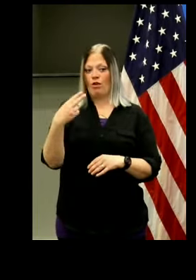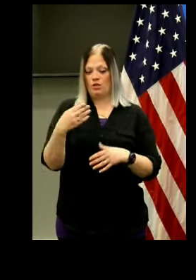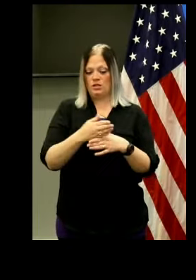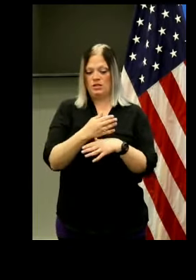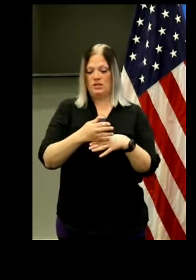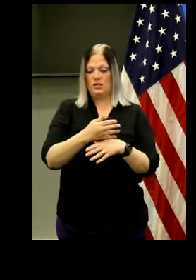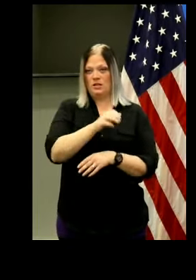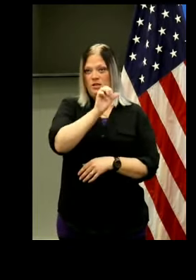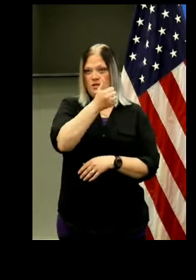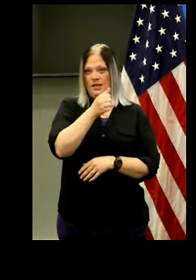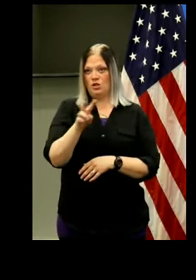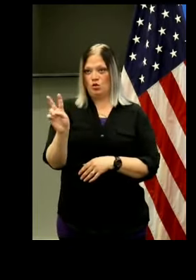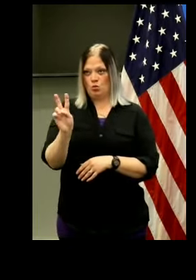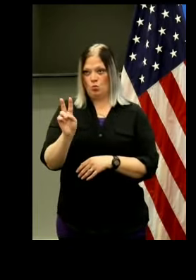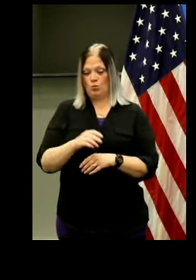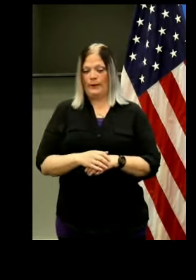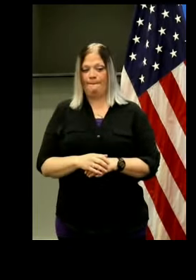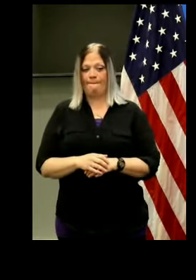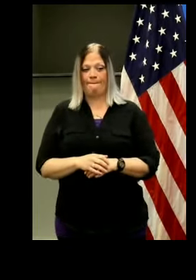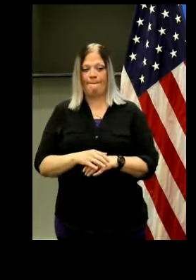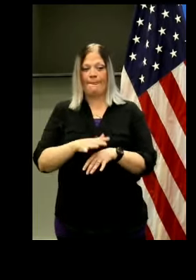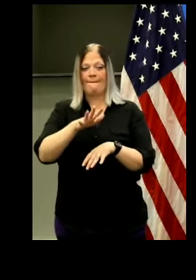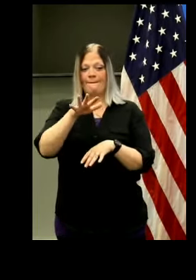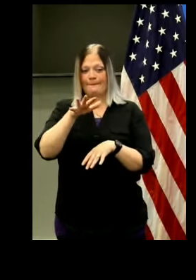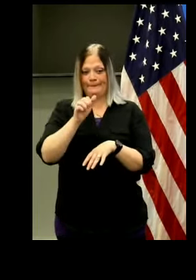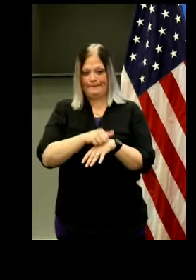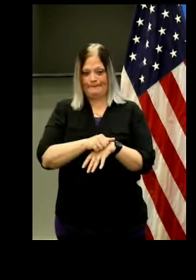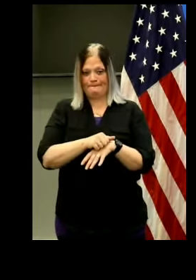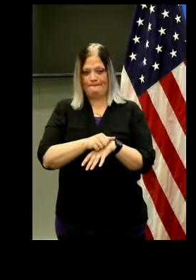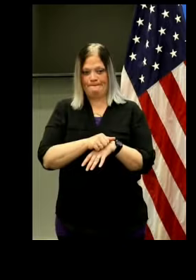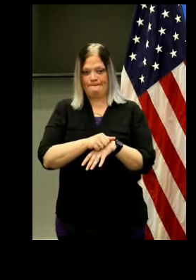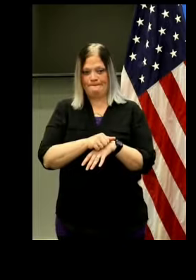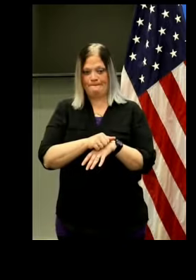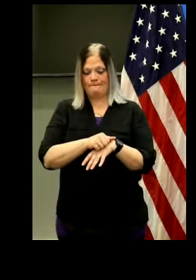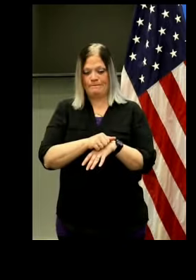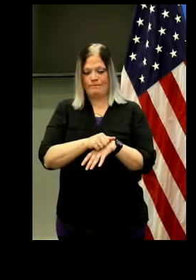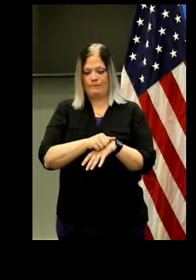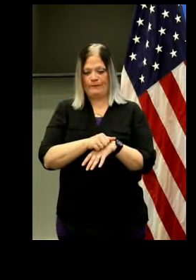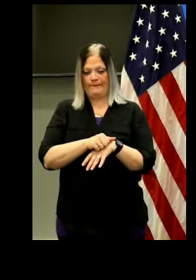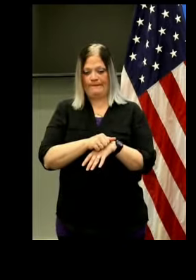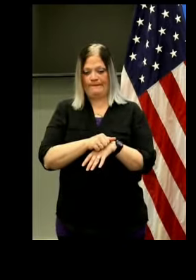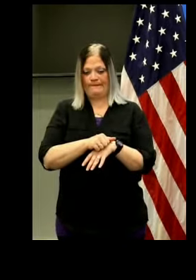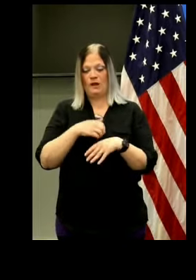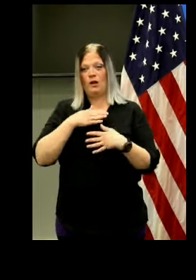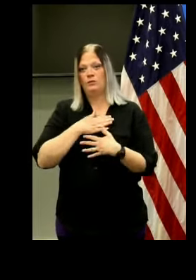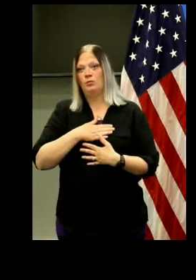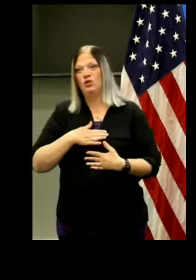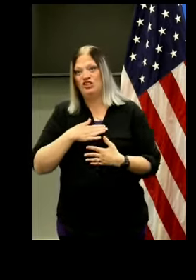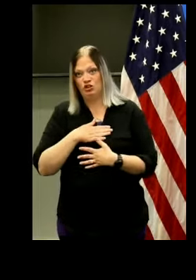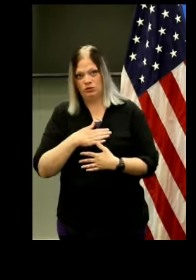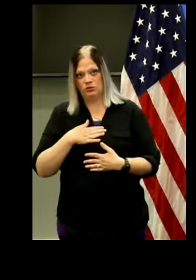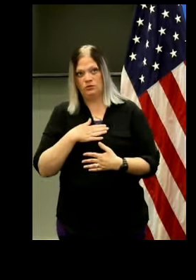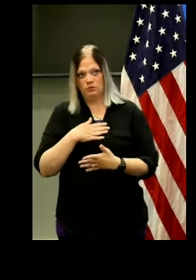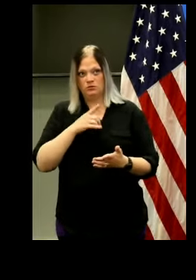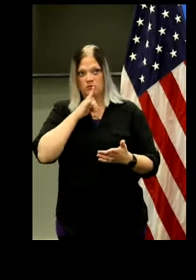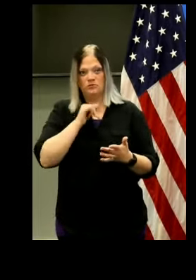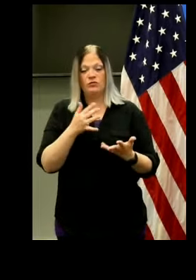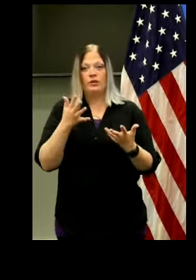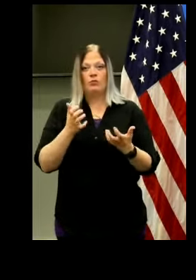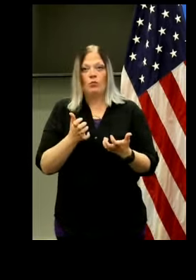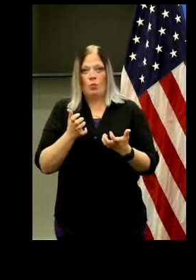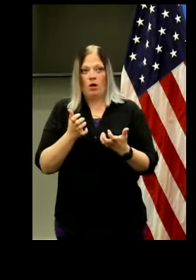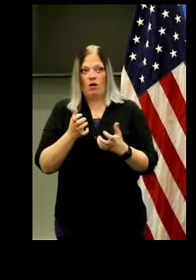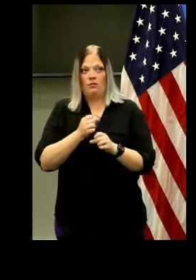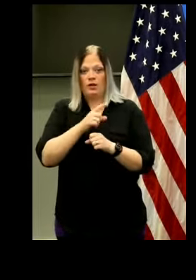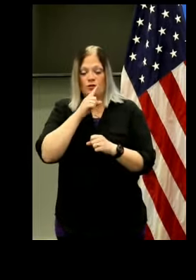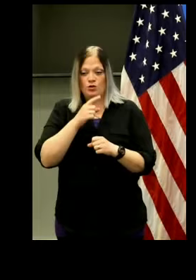10 a.m. and 2 p.m. Again, appointments are greatly appreciated. We really want to make sure there's